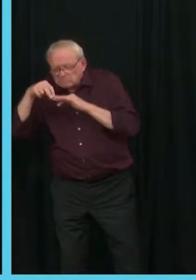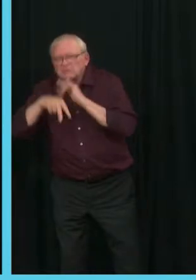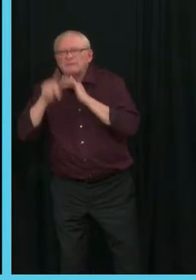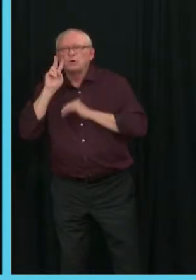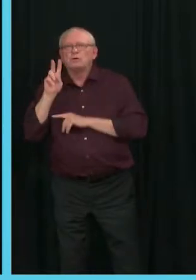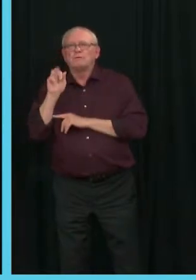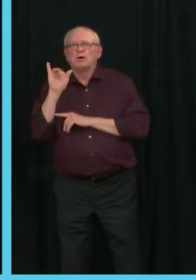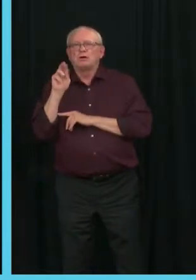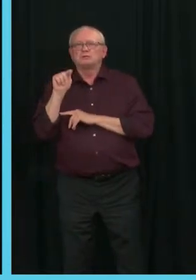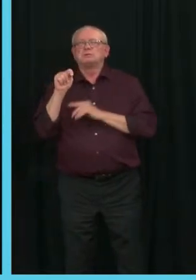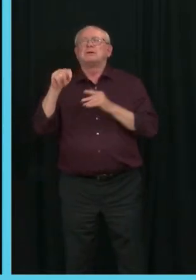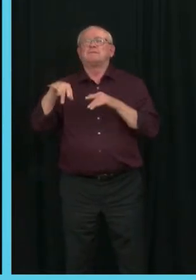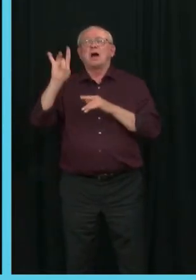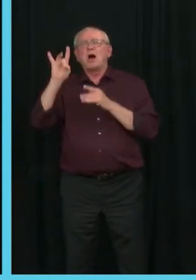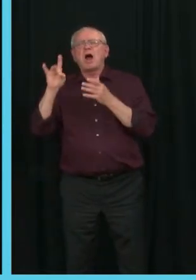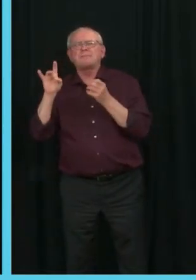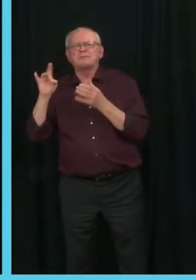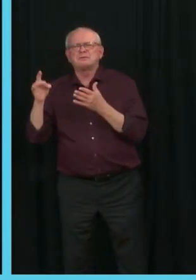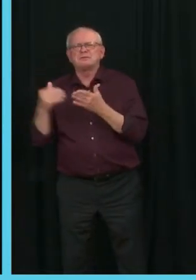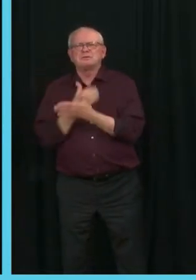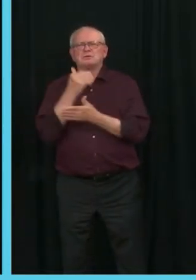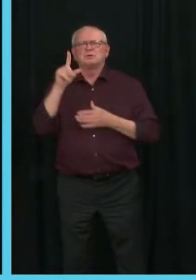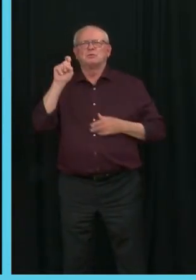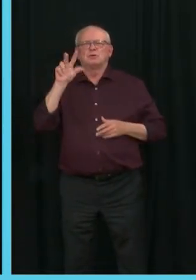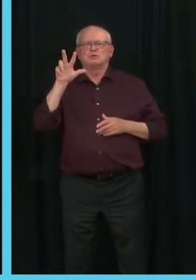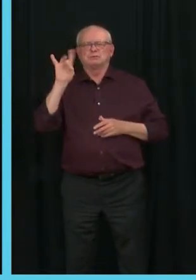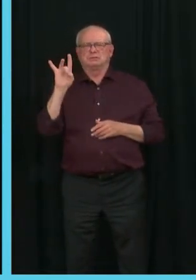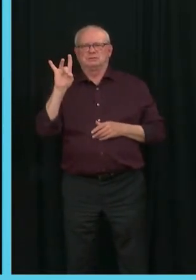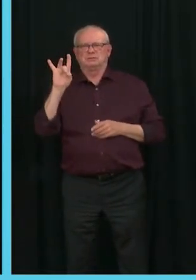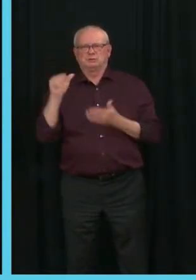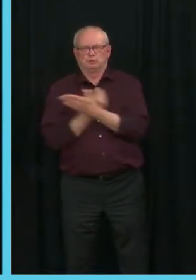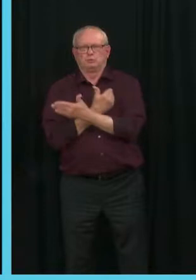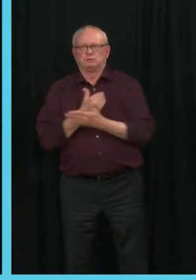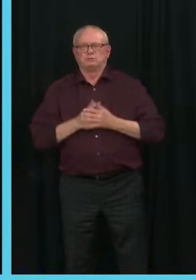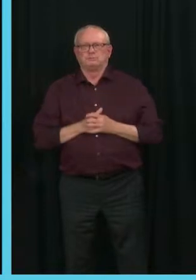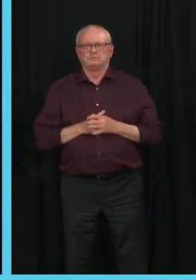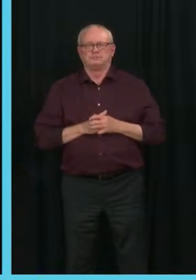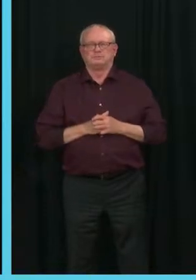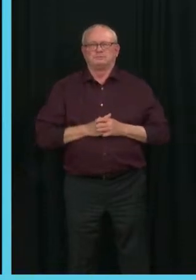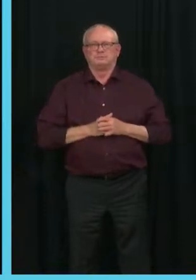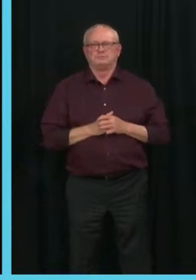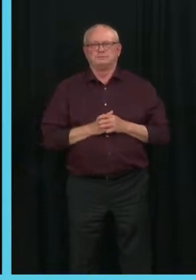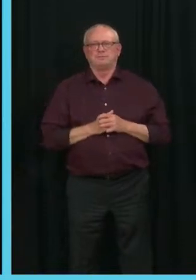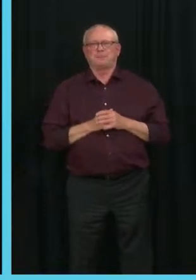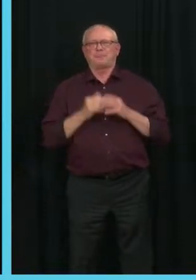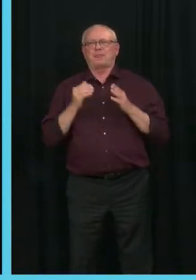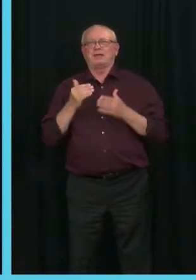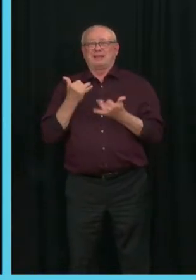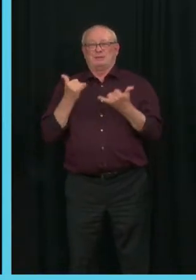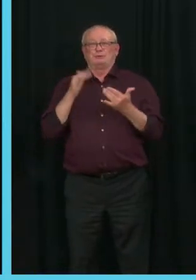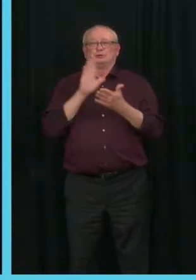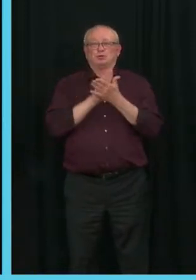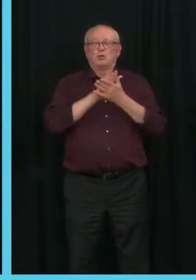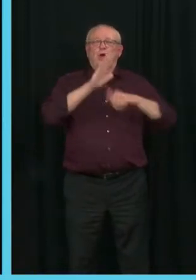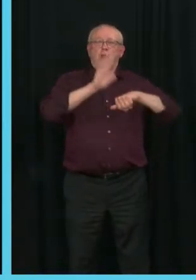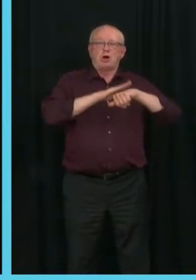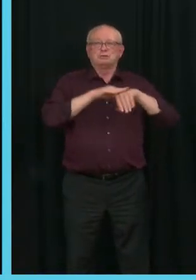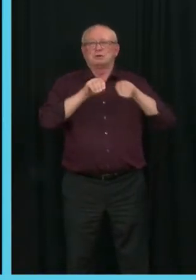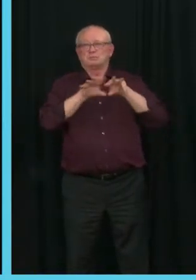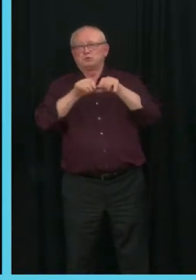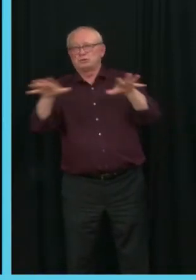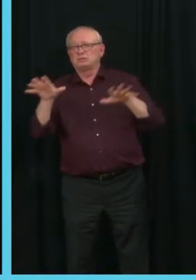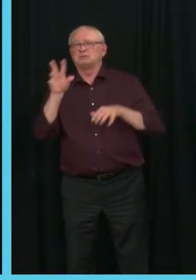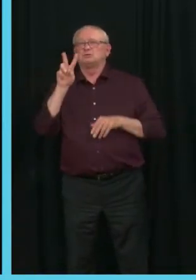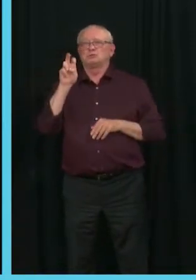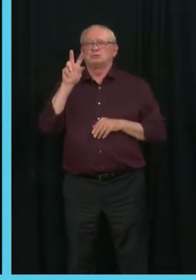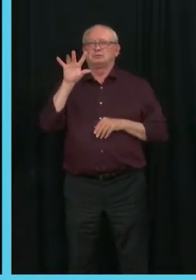variants of concern over the last 24 hours. Right now, 238 schools, or about 10%,